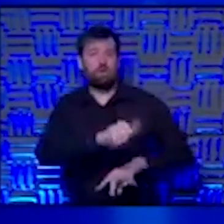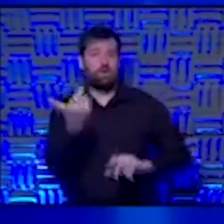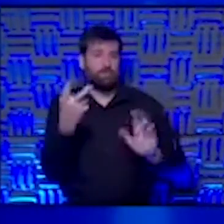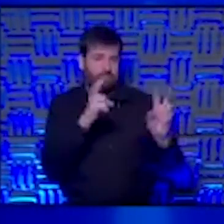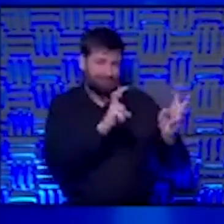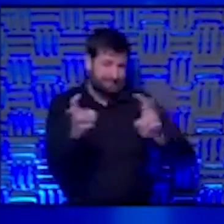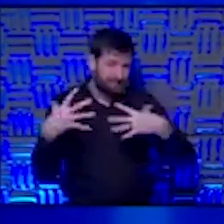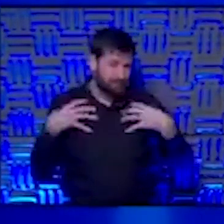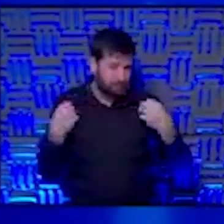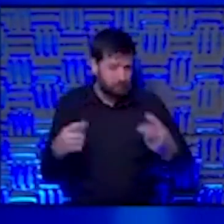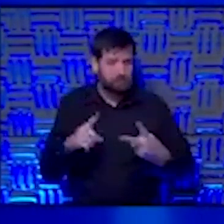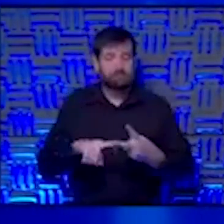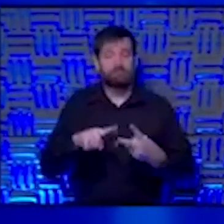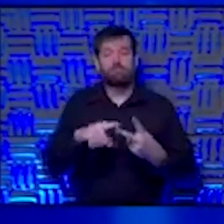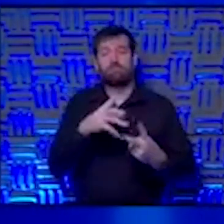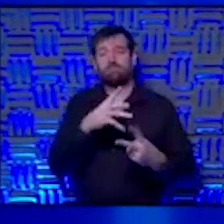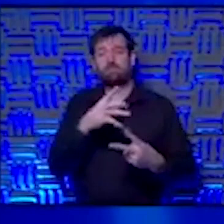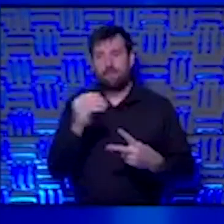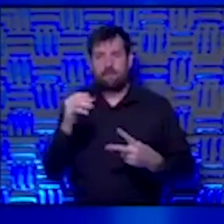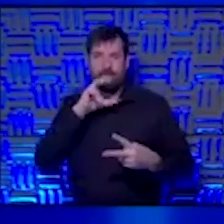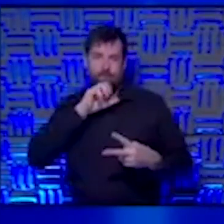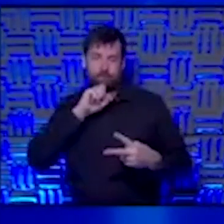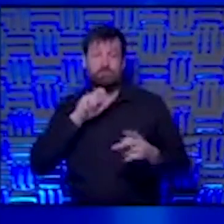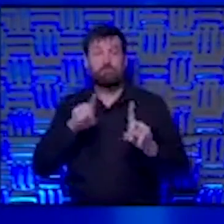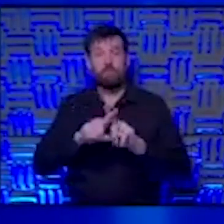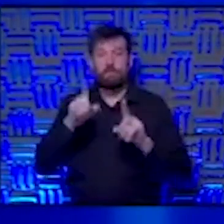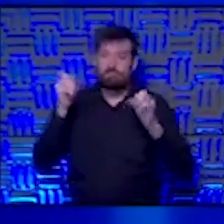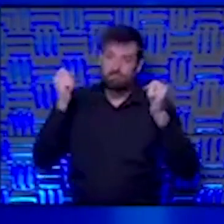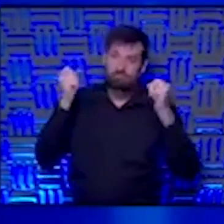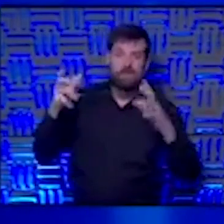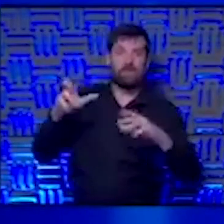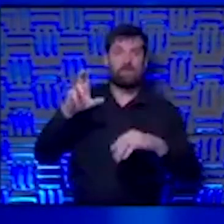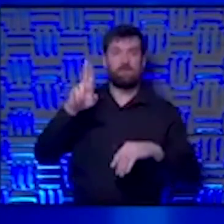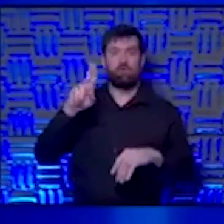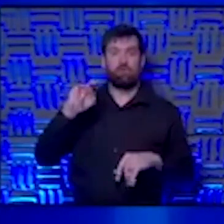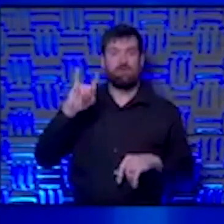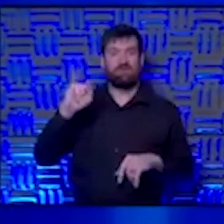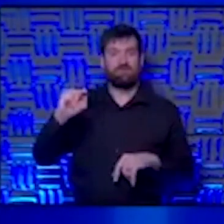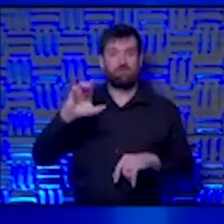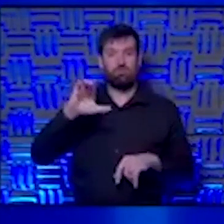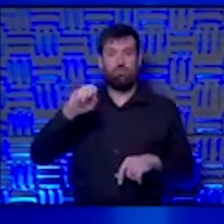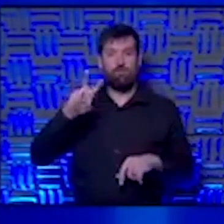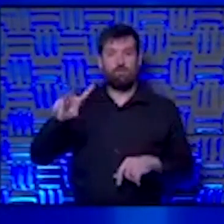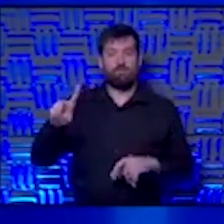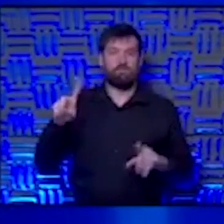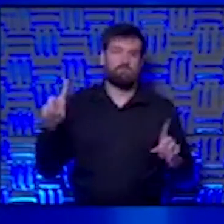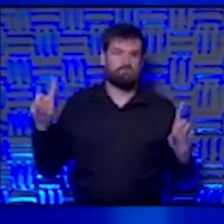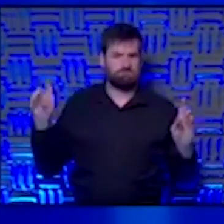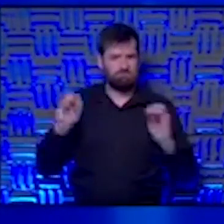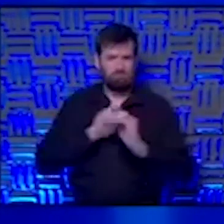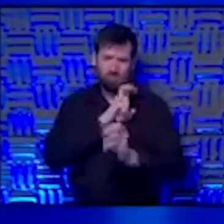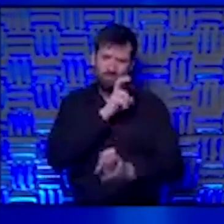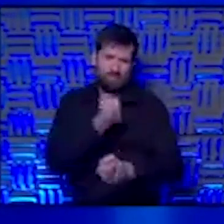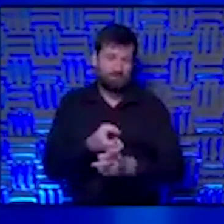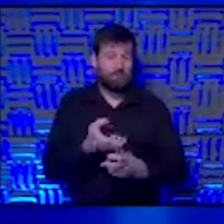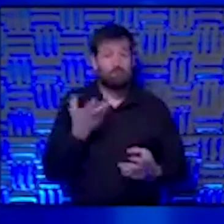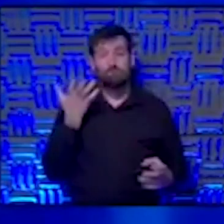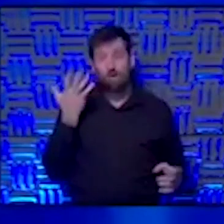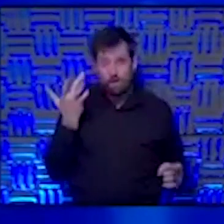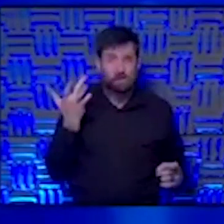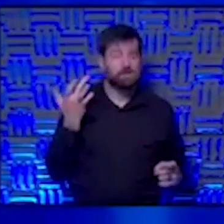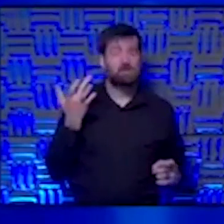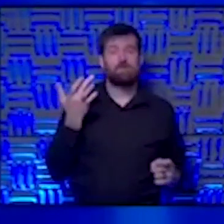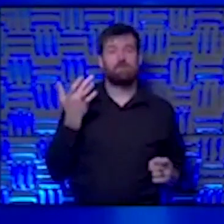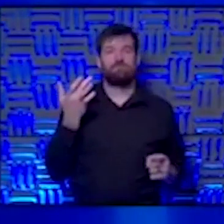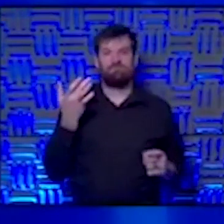started looking at units where there was a lot of COVID, it began to break down, became harder for us to do that. And in part because you